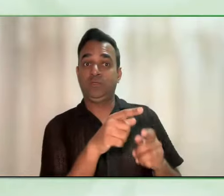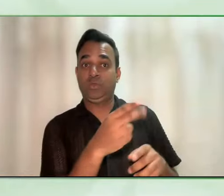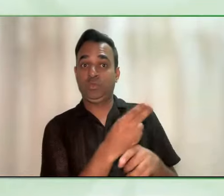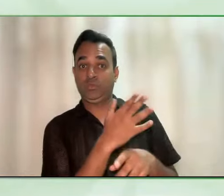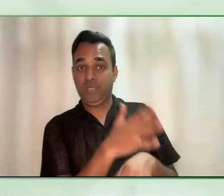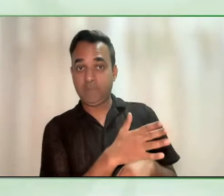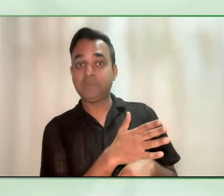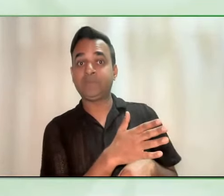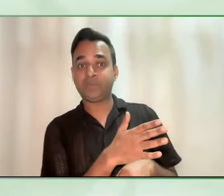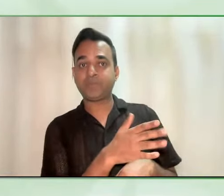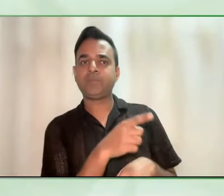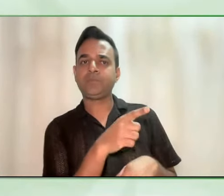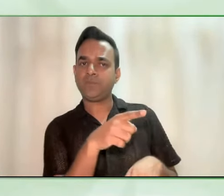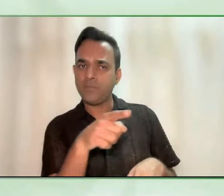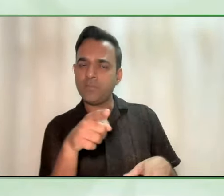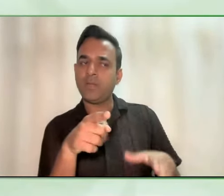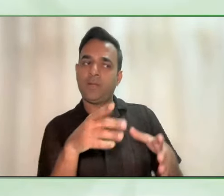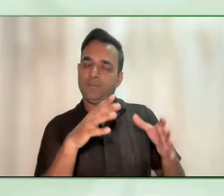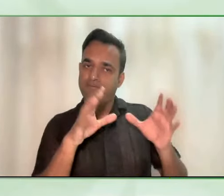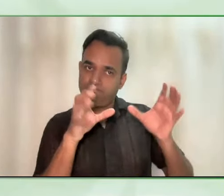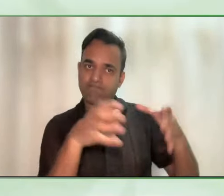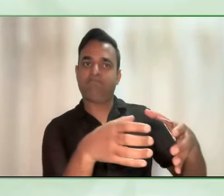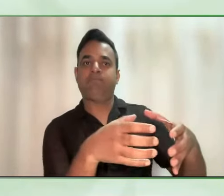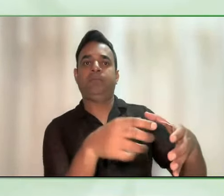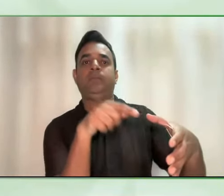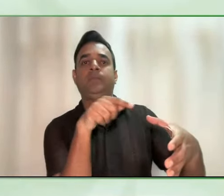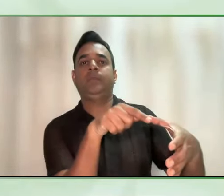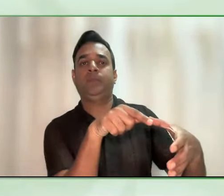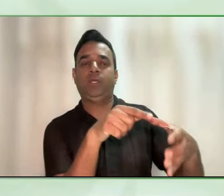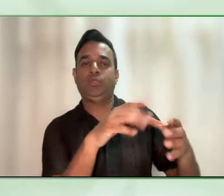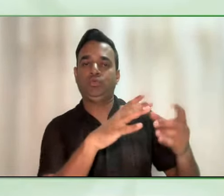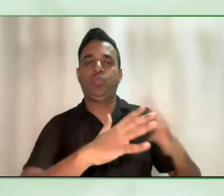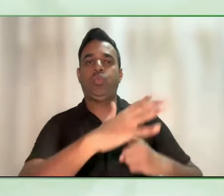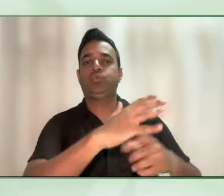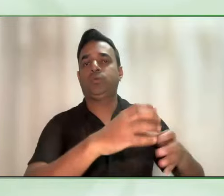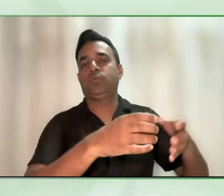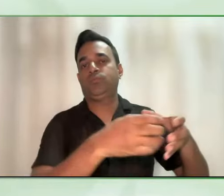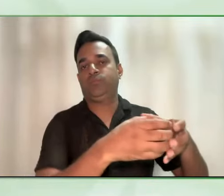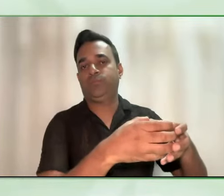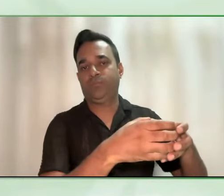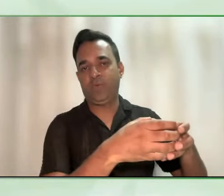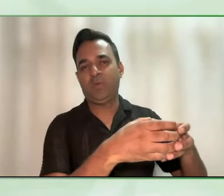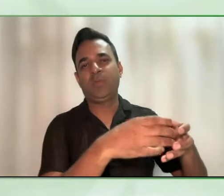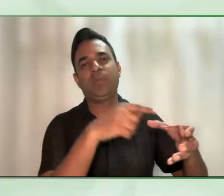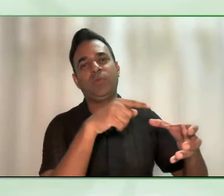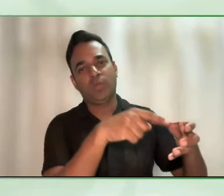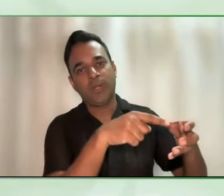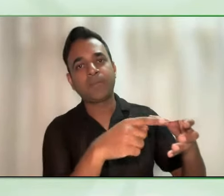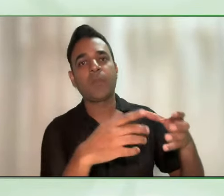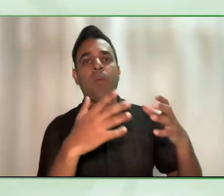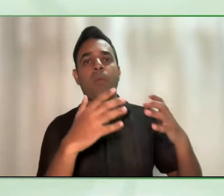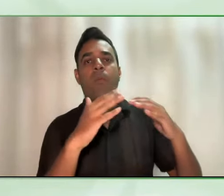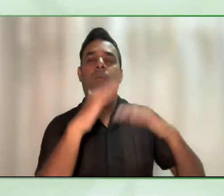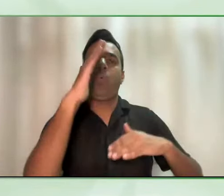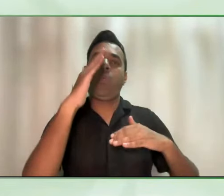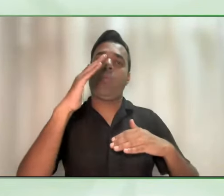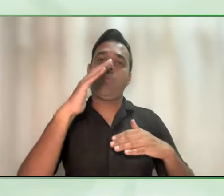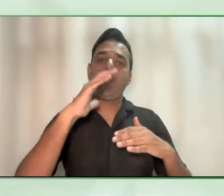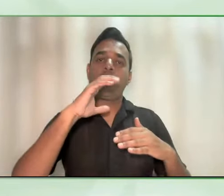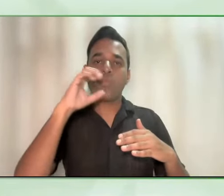and according to each specific job, they can have a bit